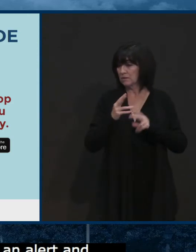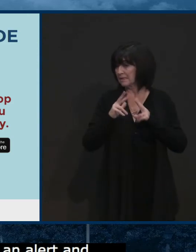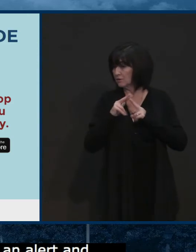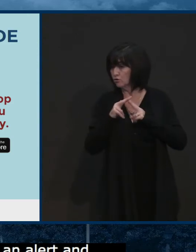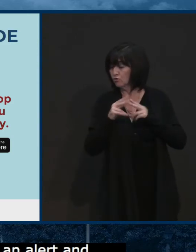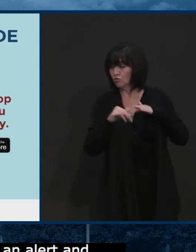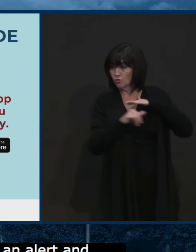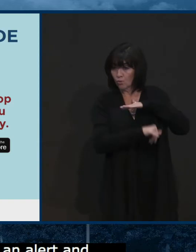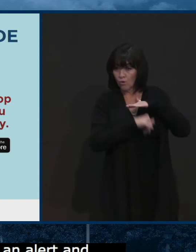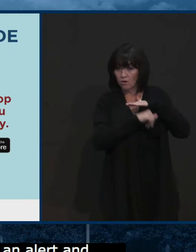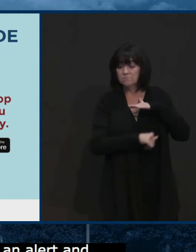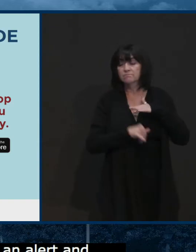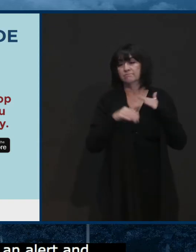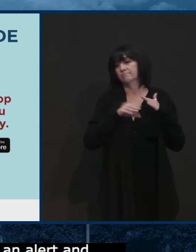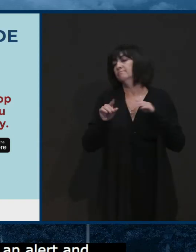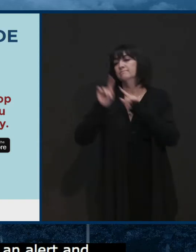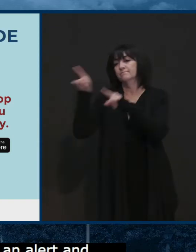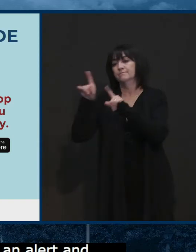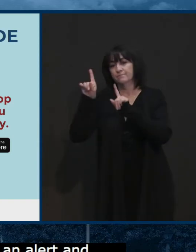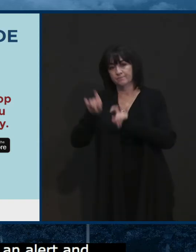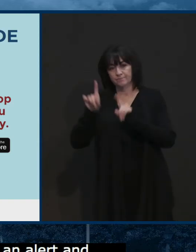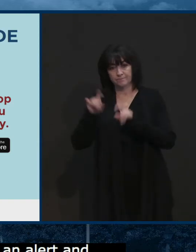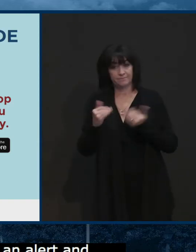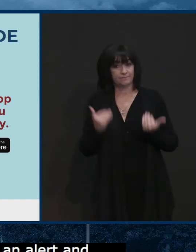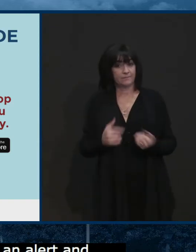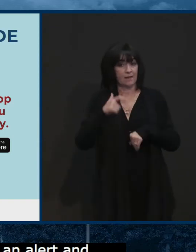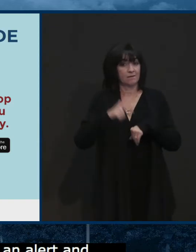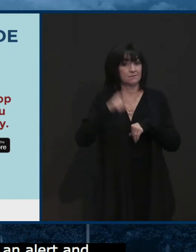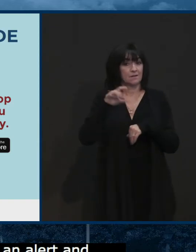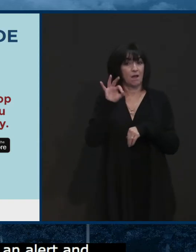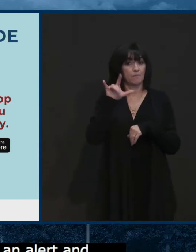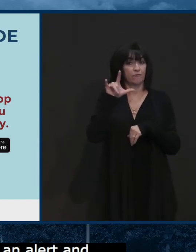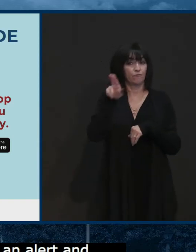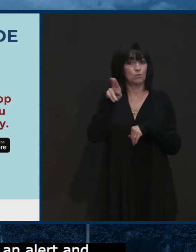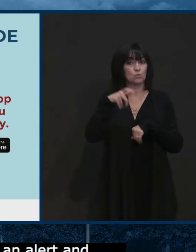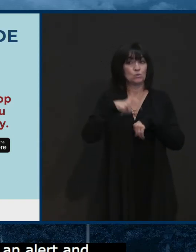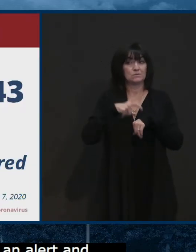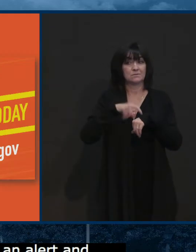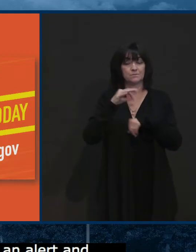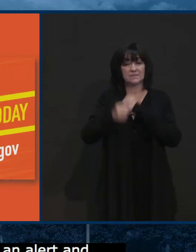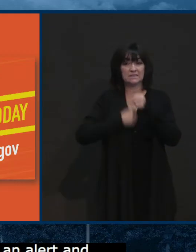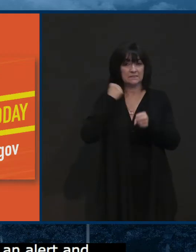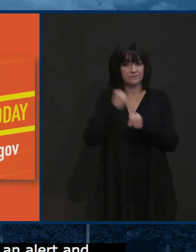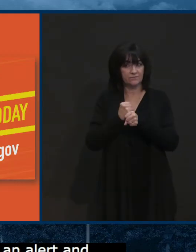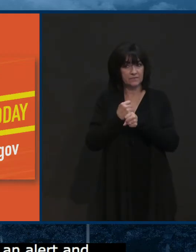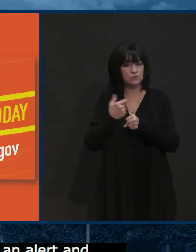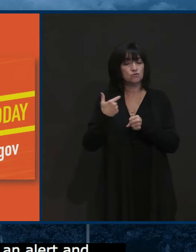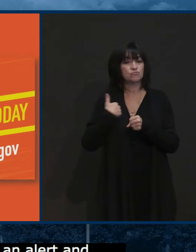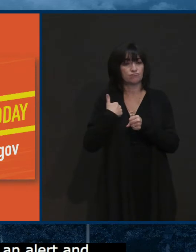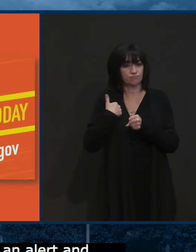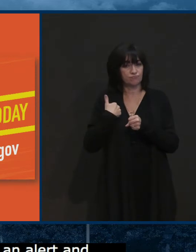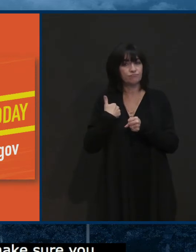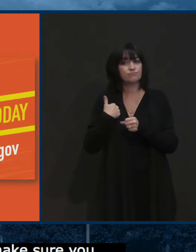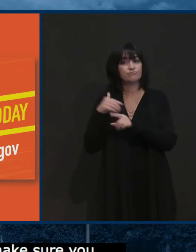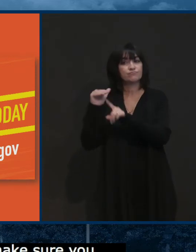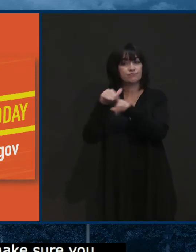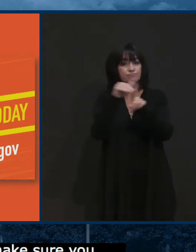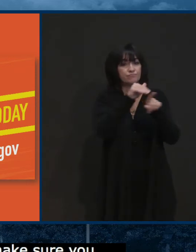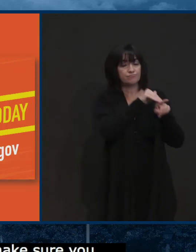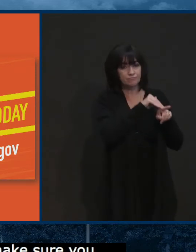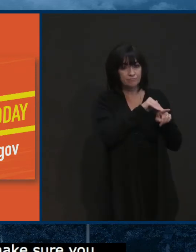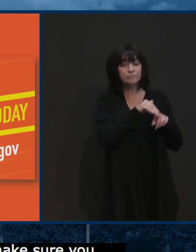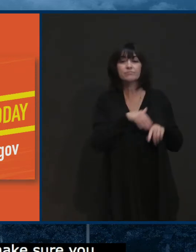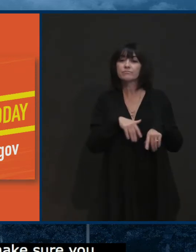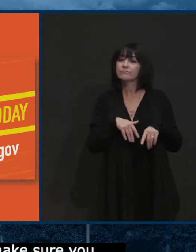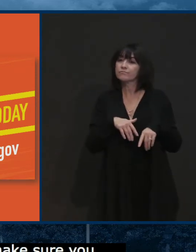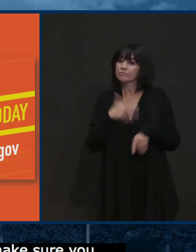action. We're in flu season. Make sure you get your flu shot. Of concern to a certain extent